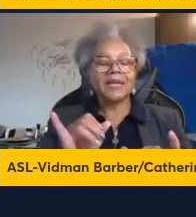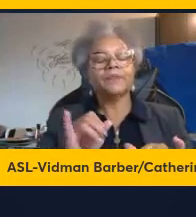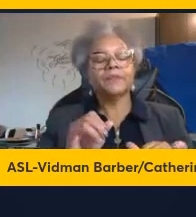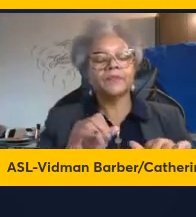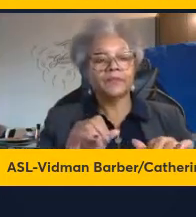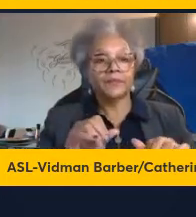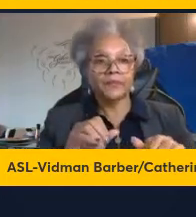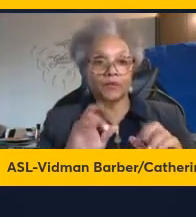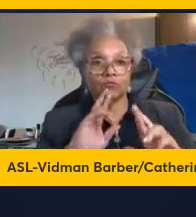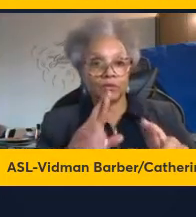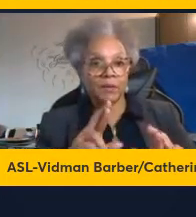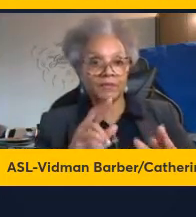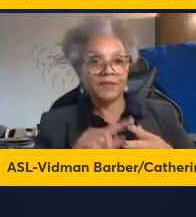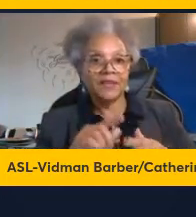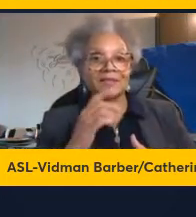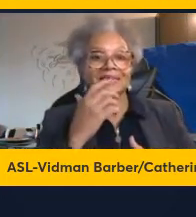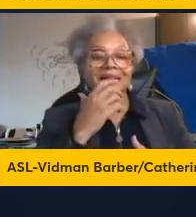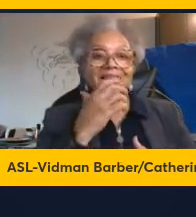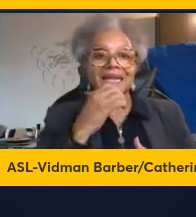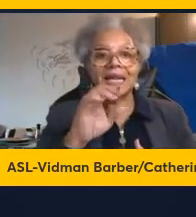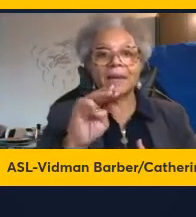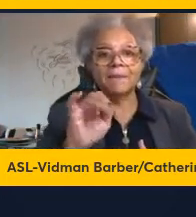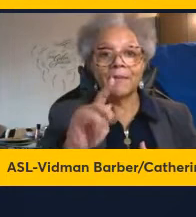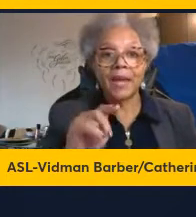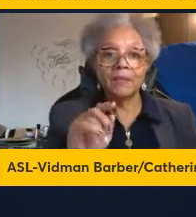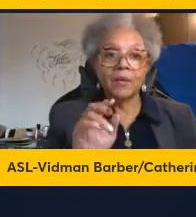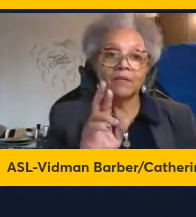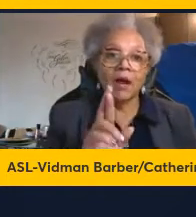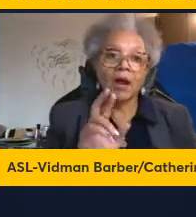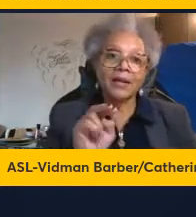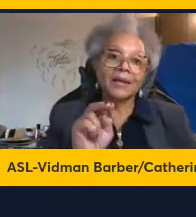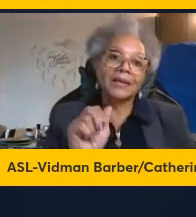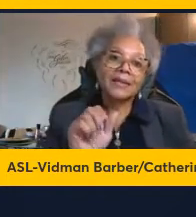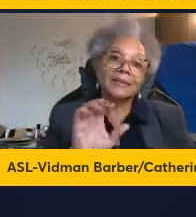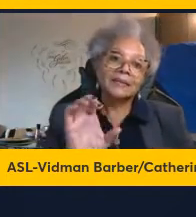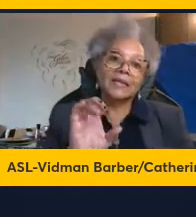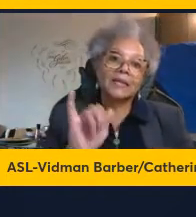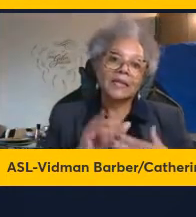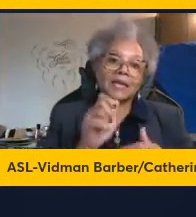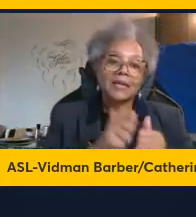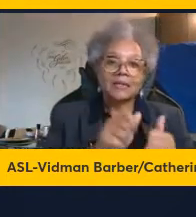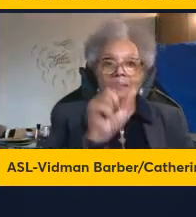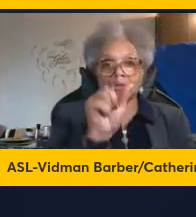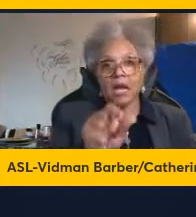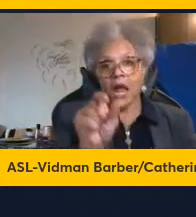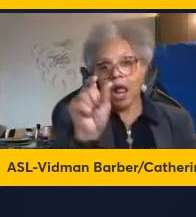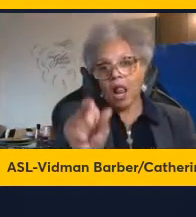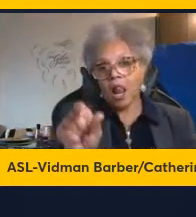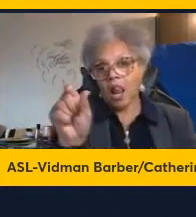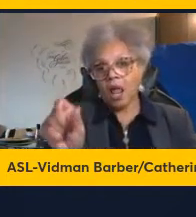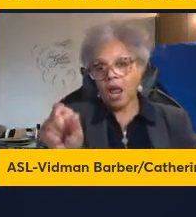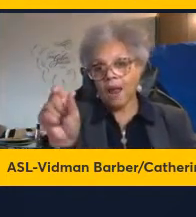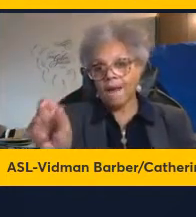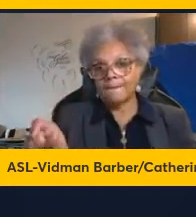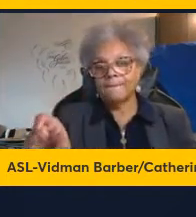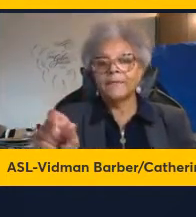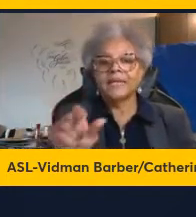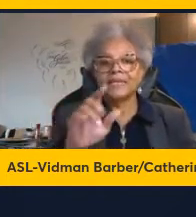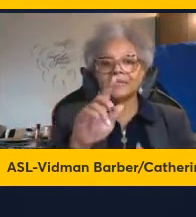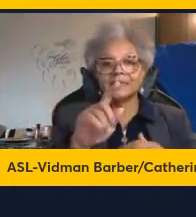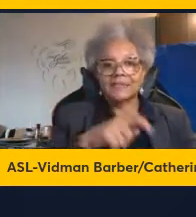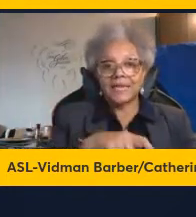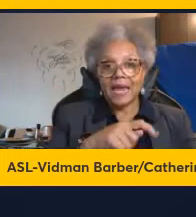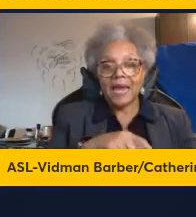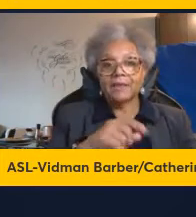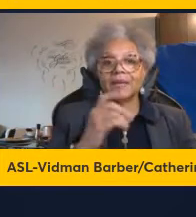didn't clarify, this is a heat map of RNA-seq where each column is a time and each row is a gene. So you see that